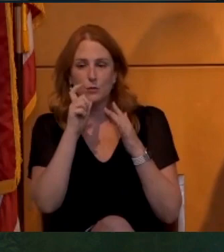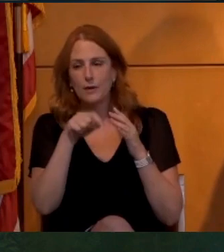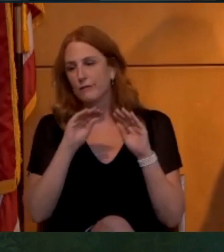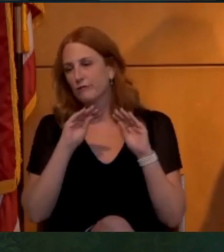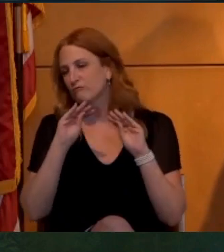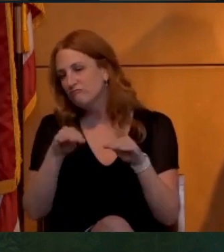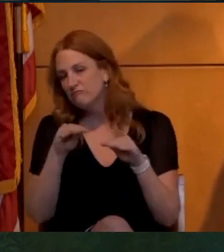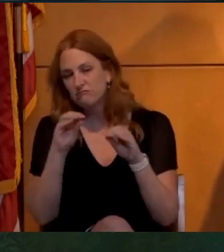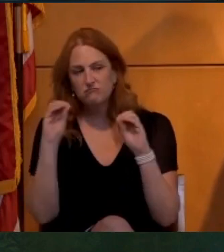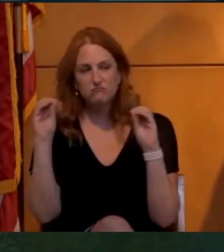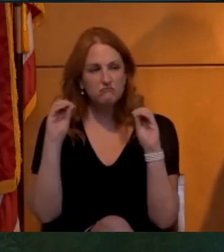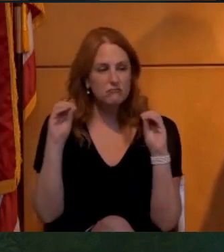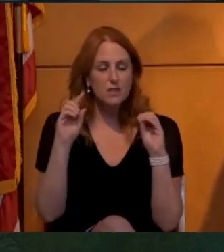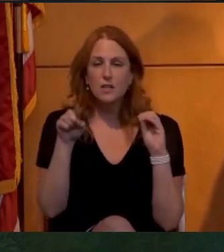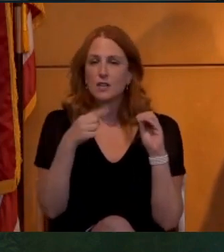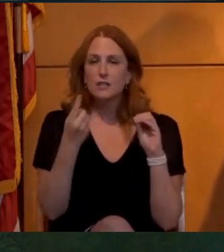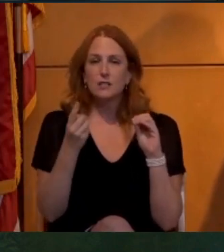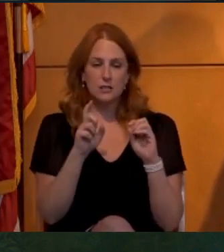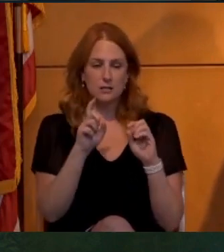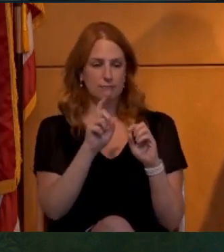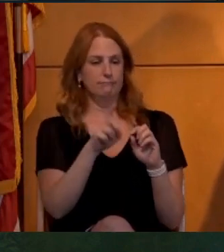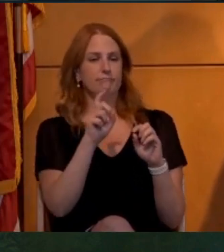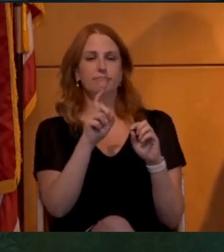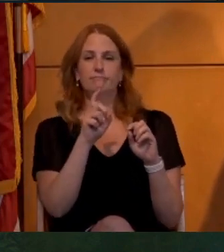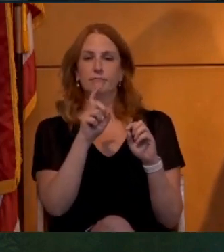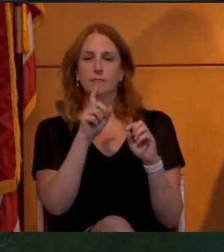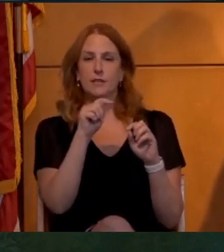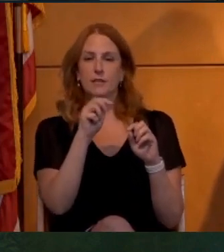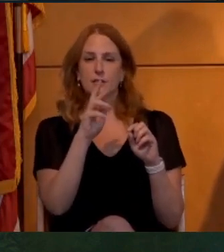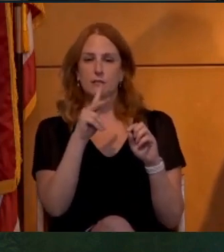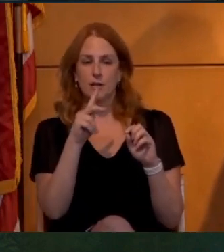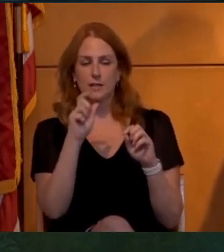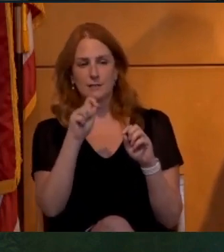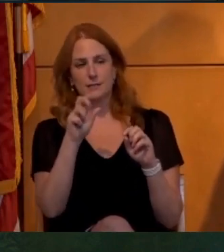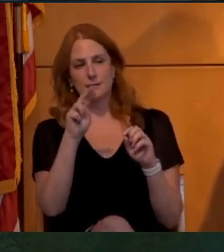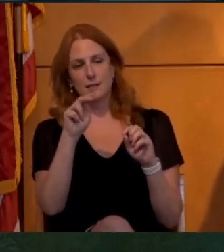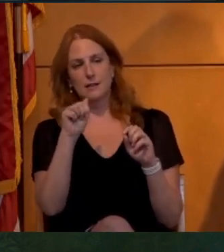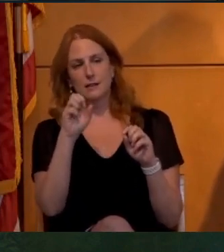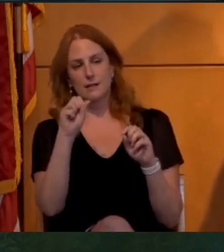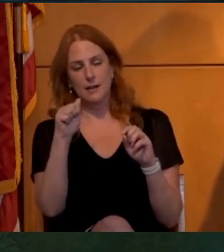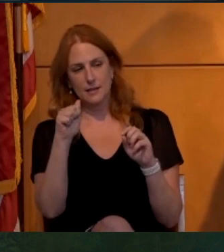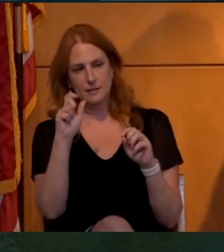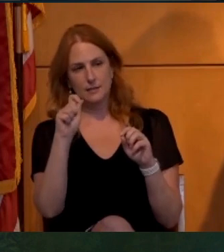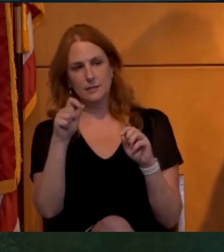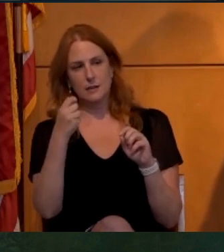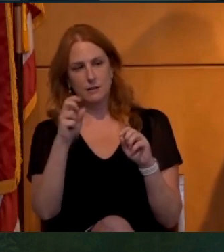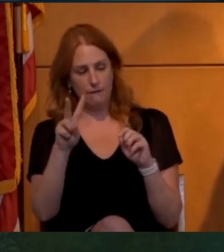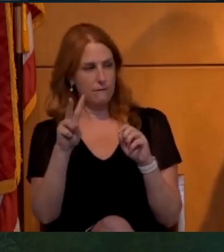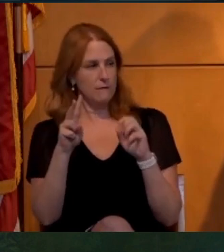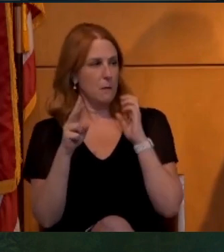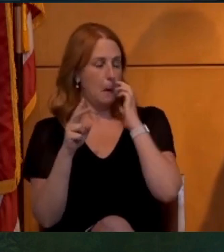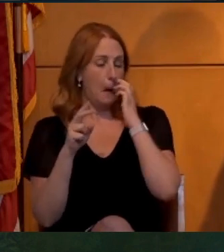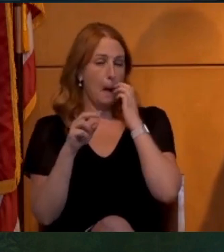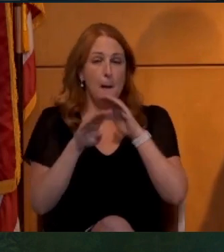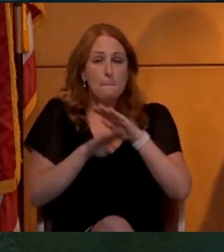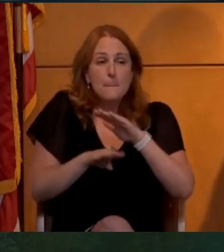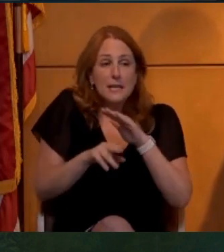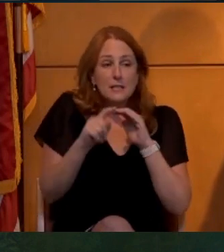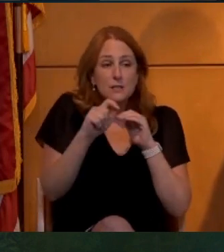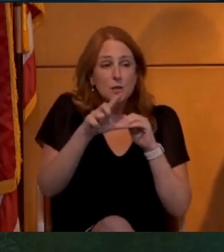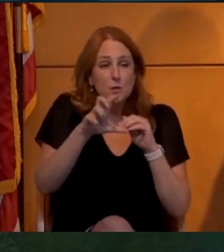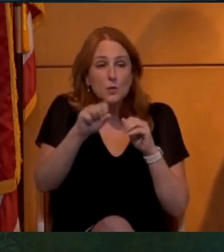anything. You just point your browser to trek.nasa.gov. Basic tools allow you to do simple things such as